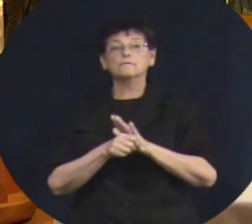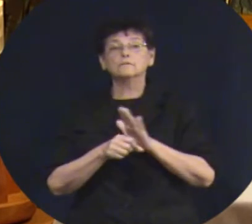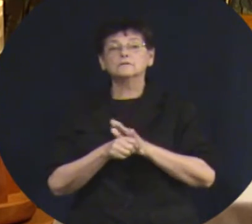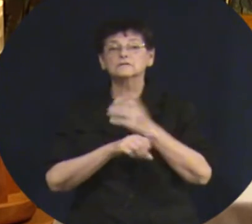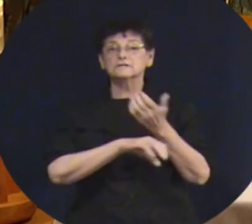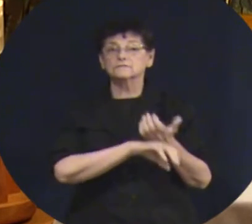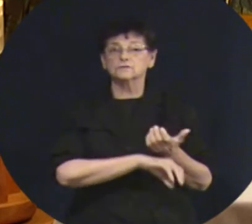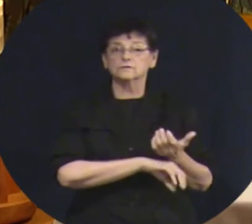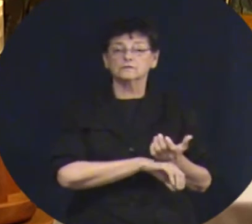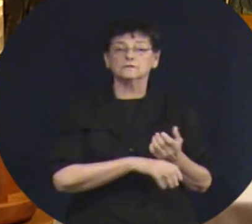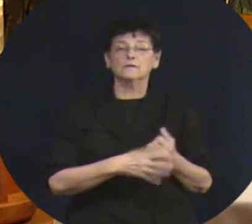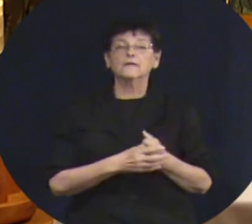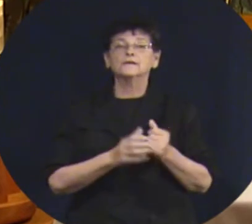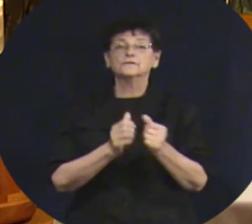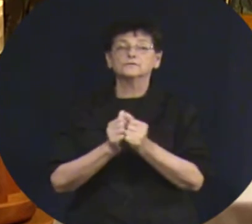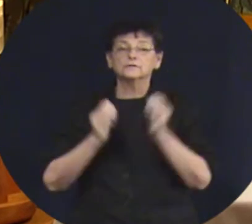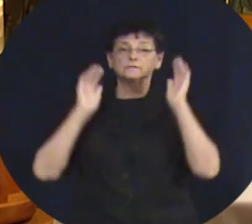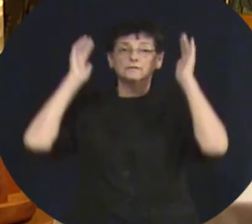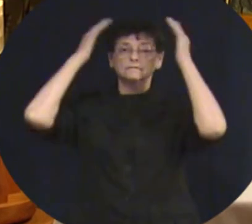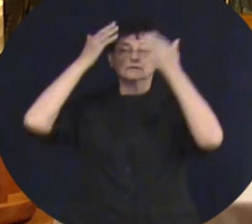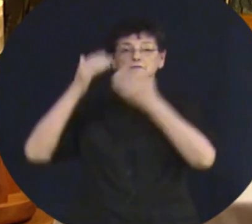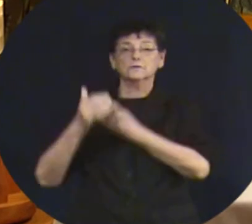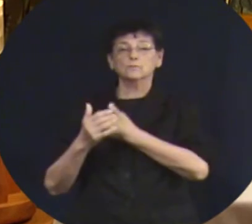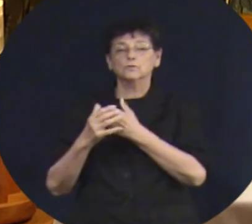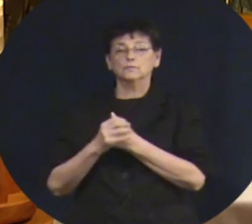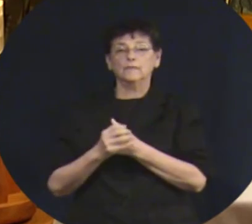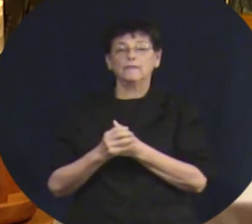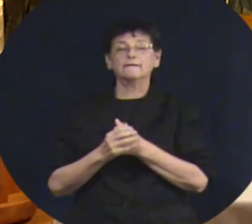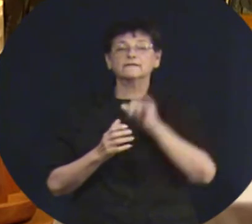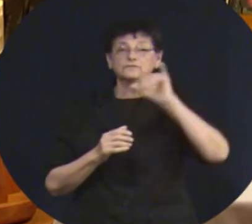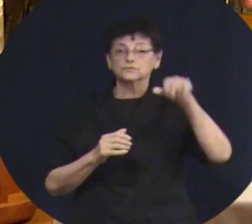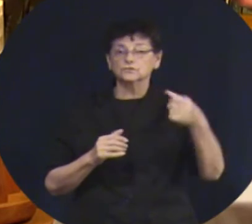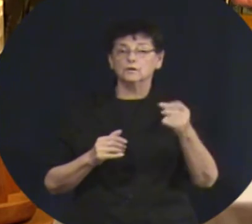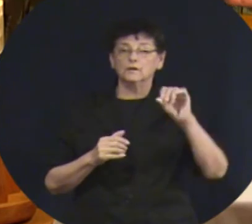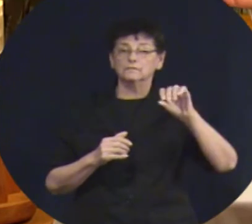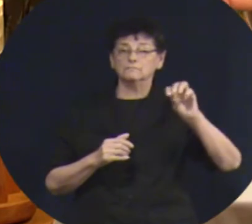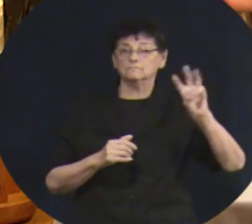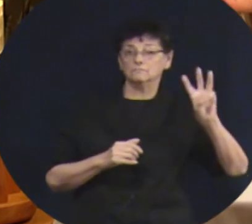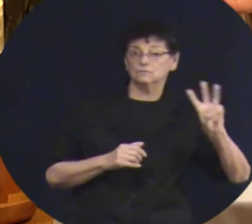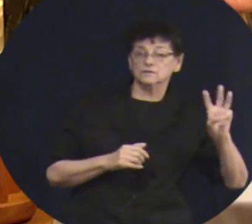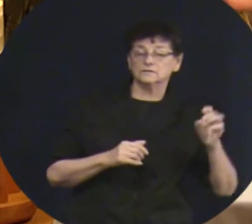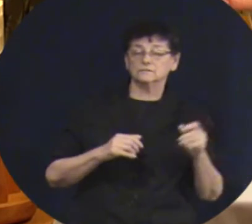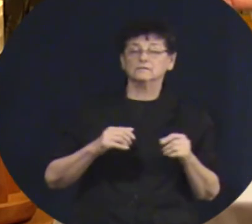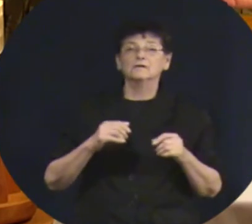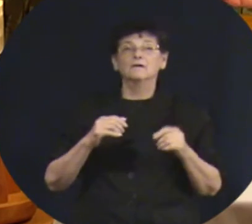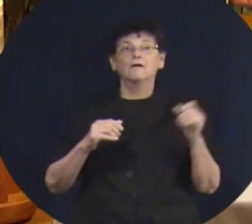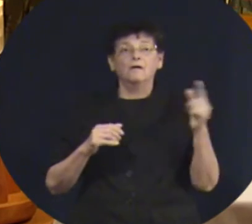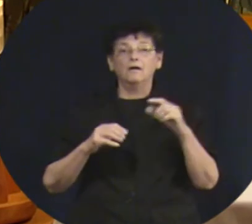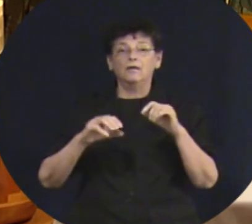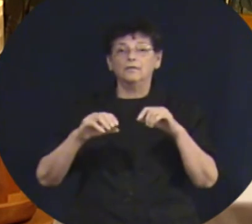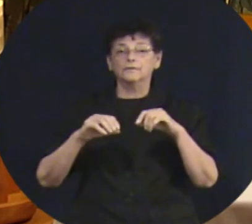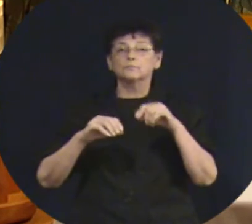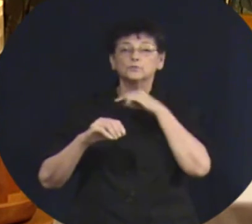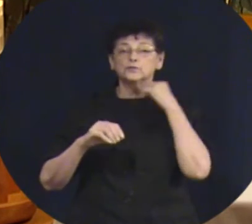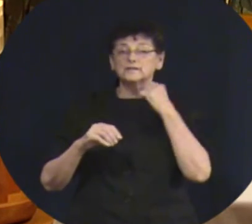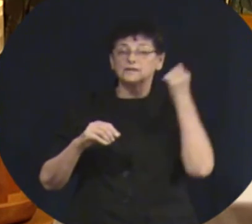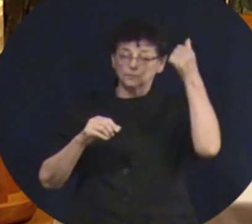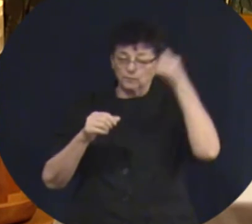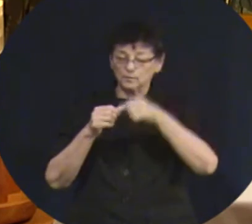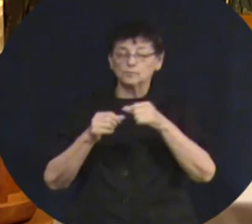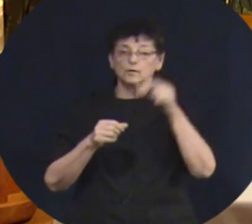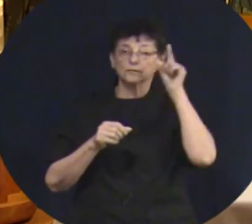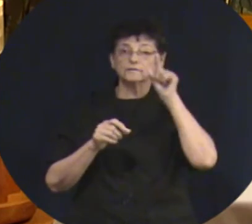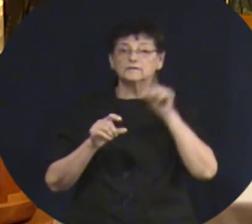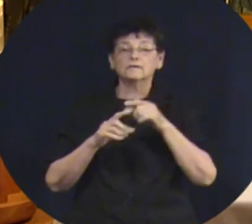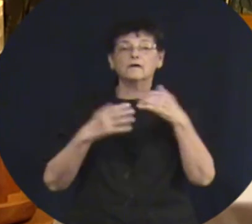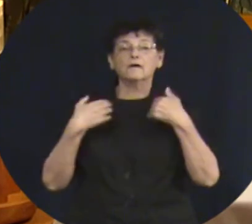of charity, together with Francis, our Pope, and John, our Bishop, and all the clergy. Remember also our brothers and